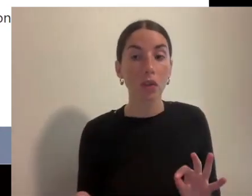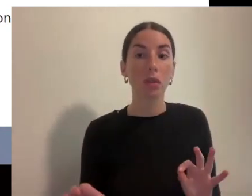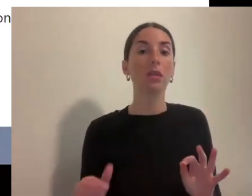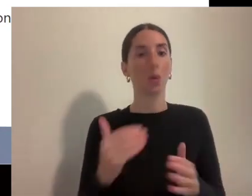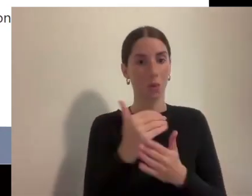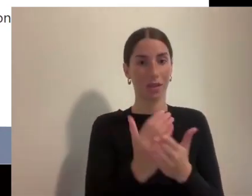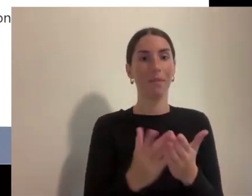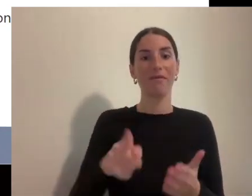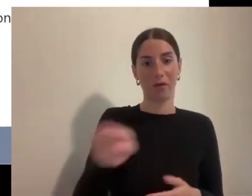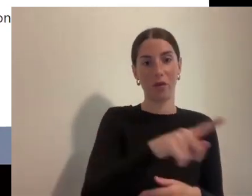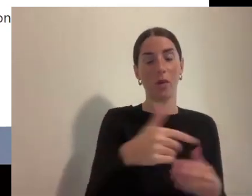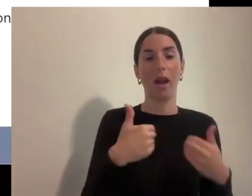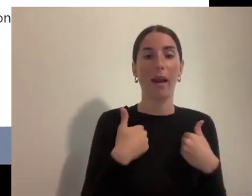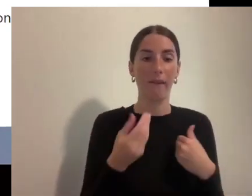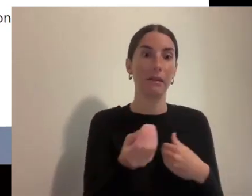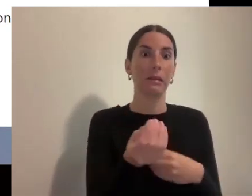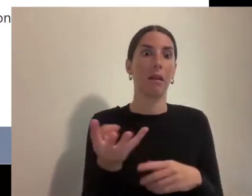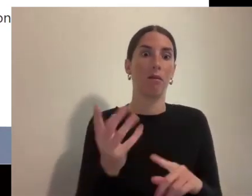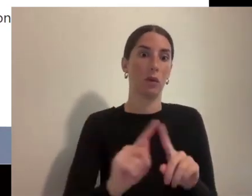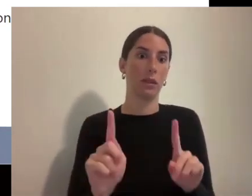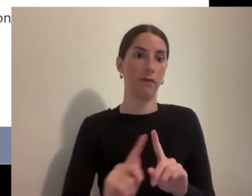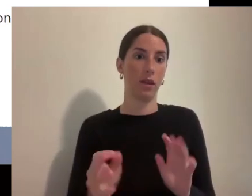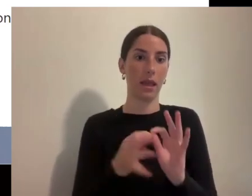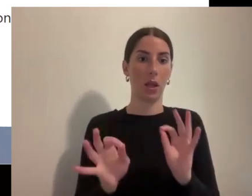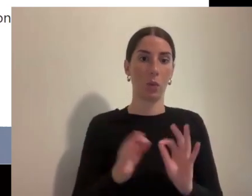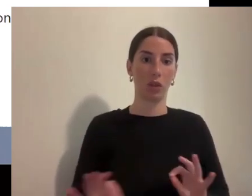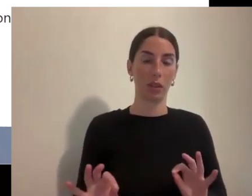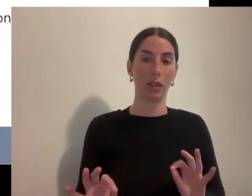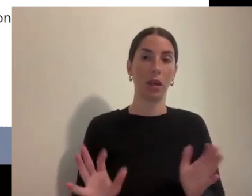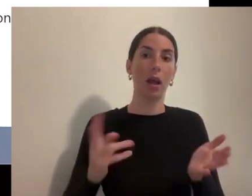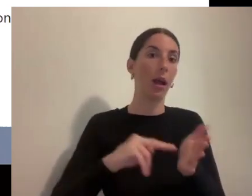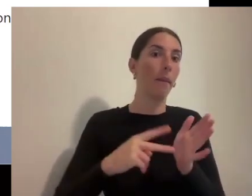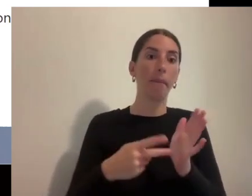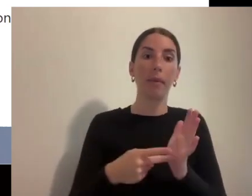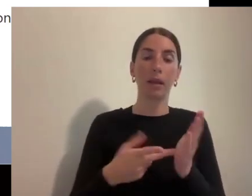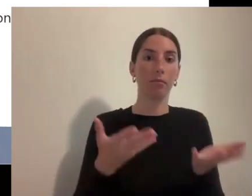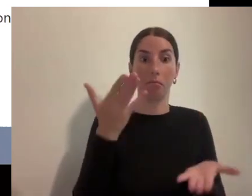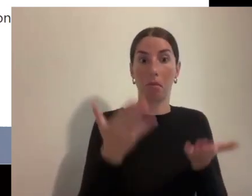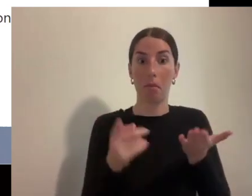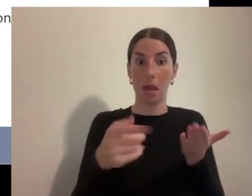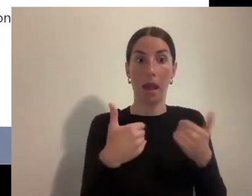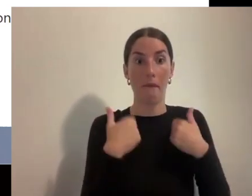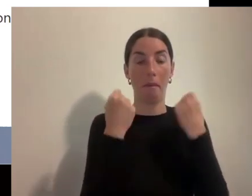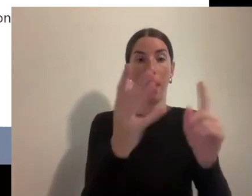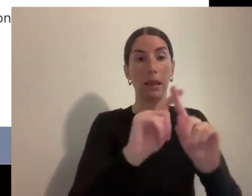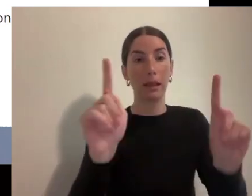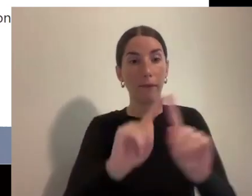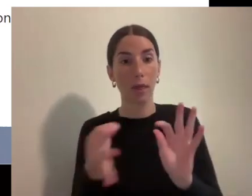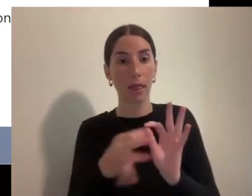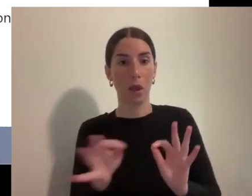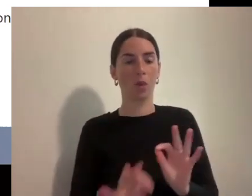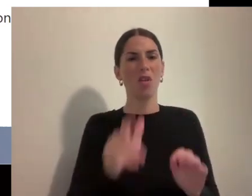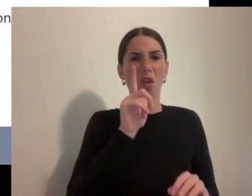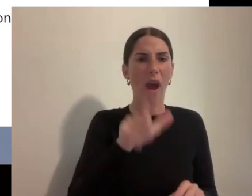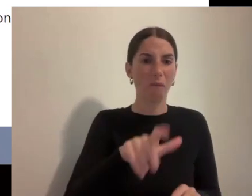have several working languages. So in that, have multi-language glossaries. It doesn't have to be English